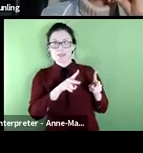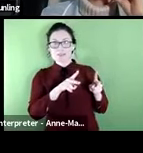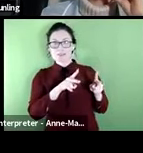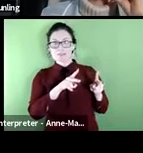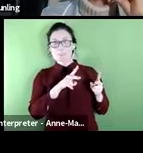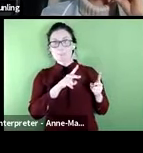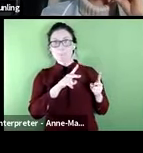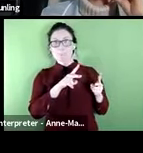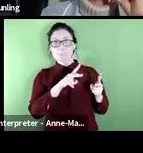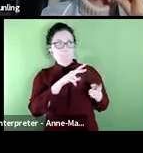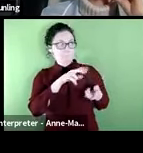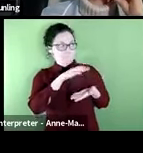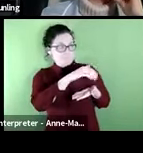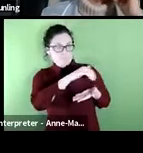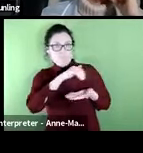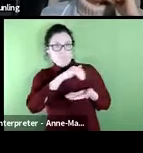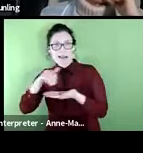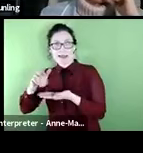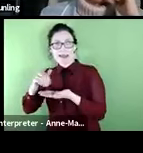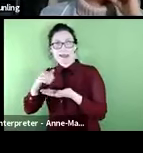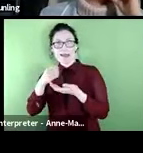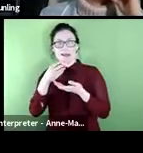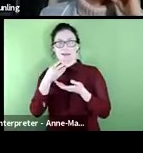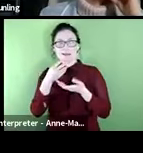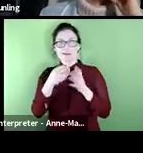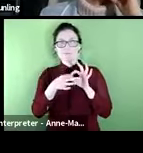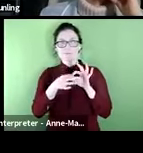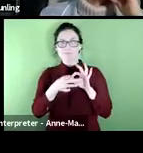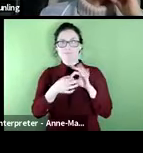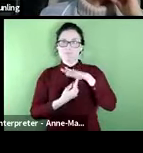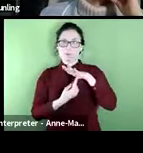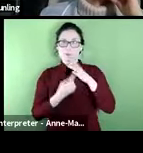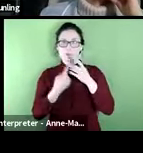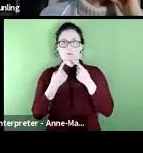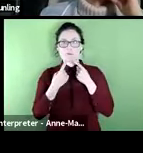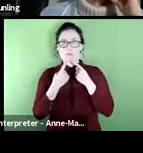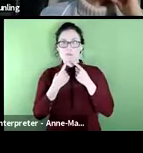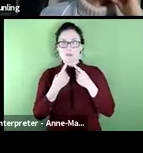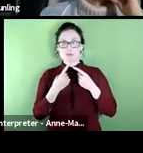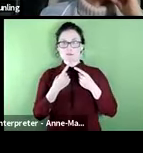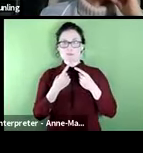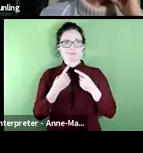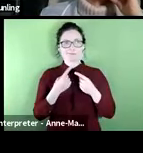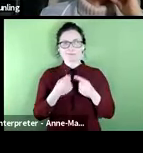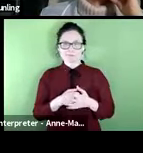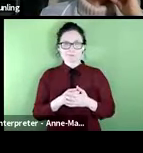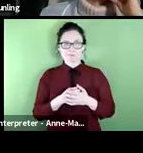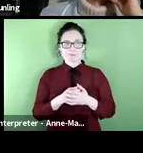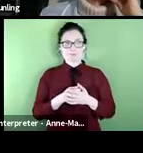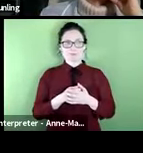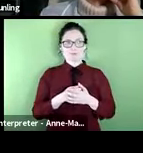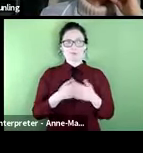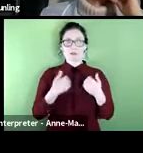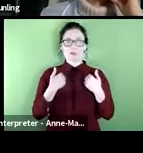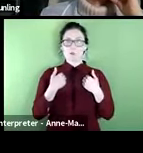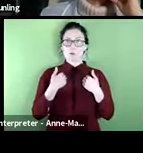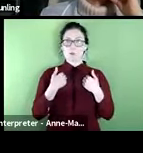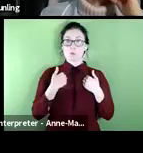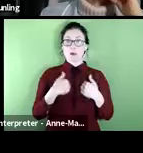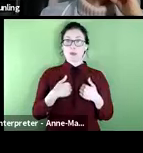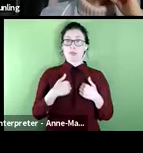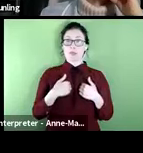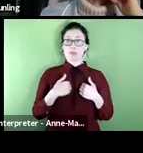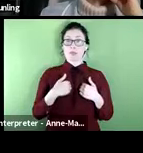relevant information on wealth, because after a given level of wealth, an important share of your wealth